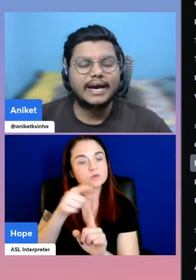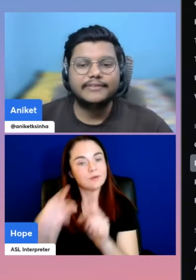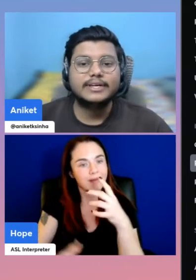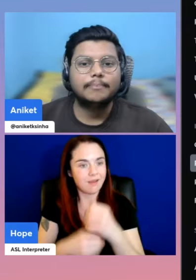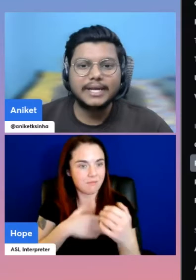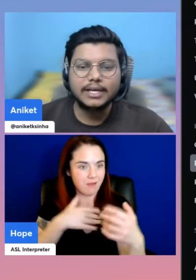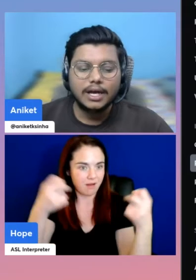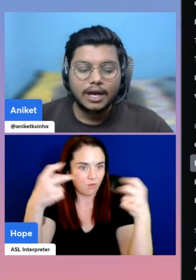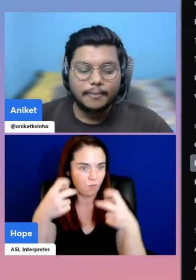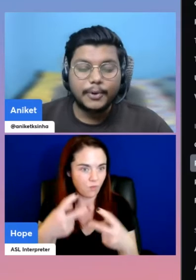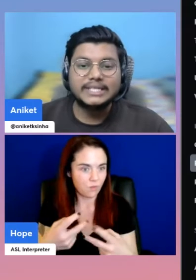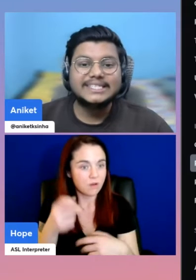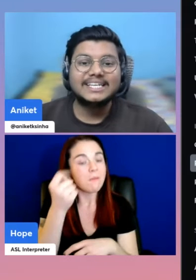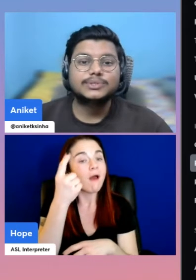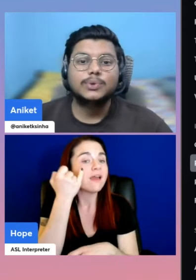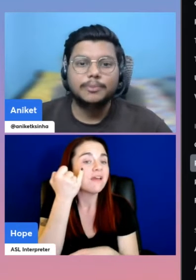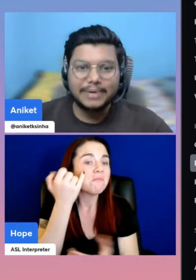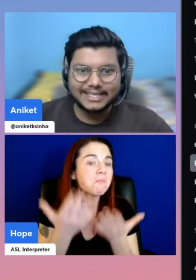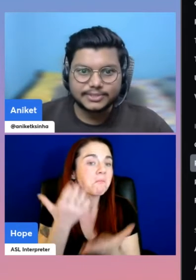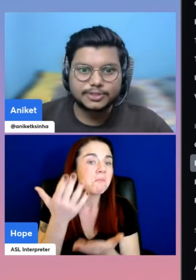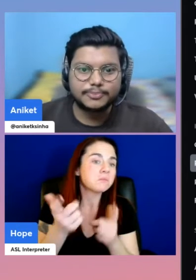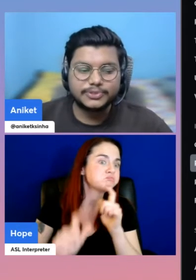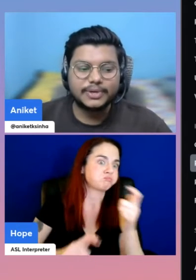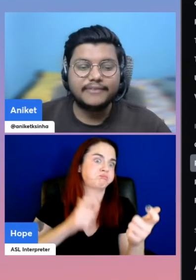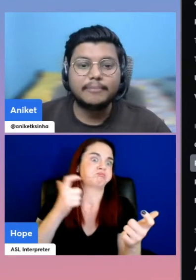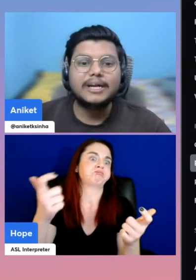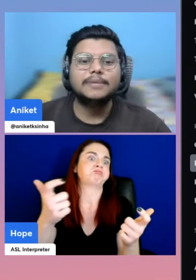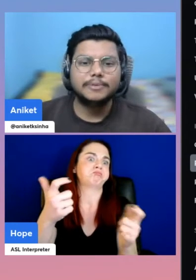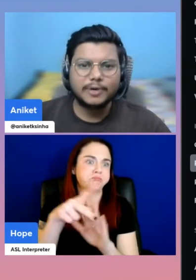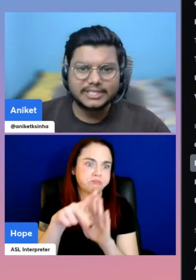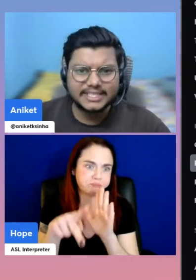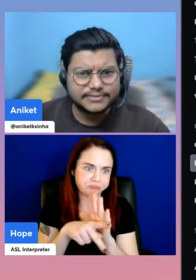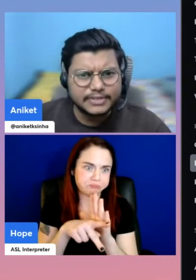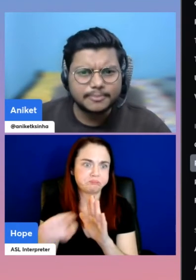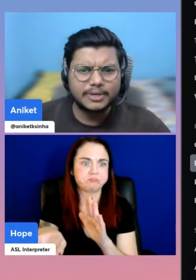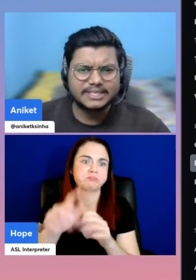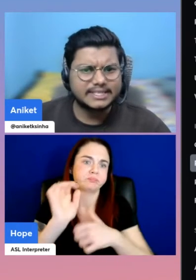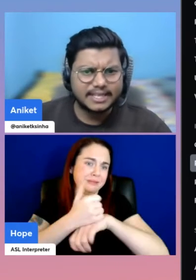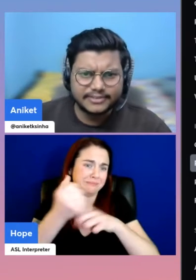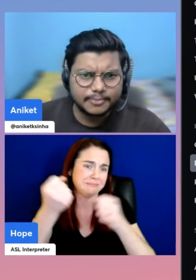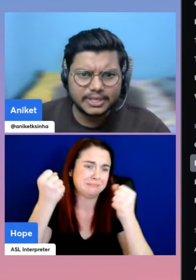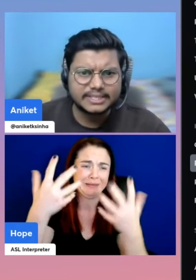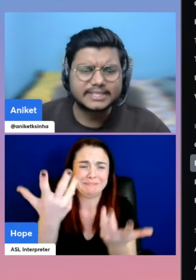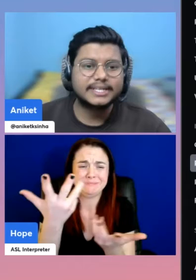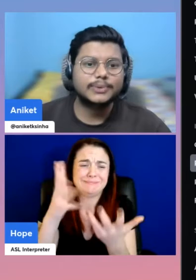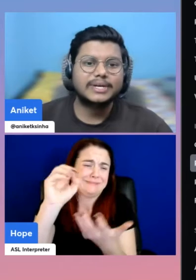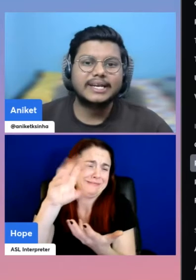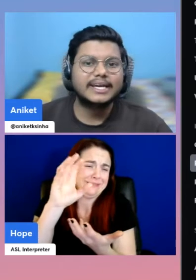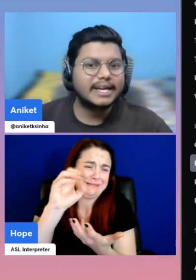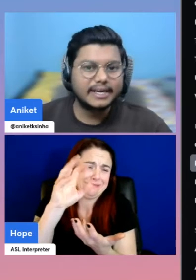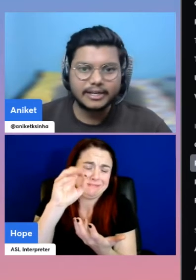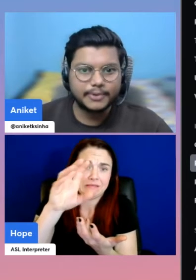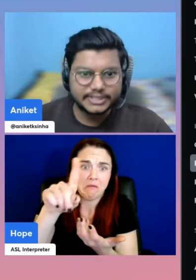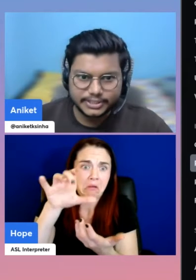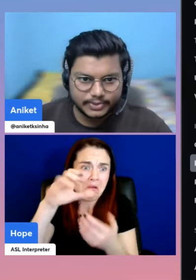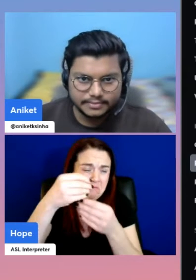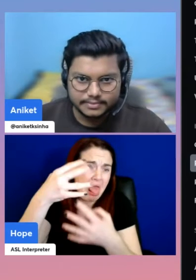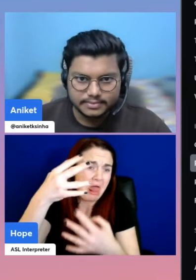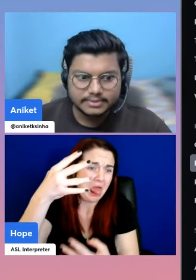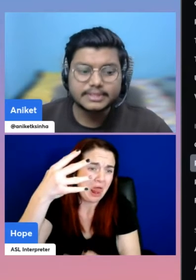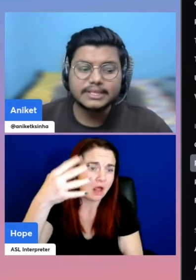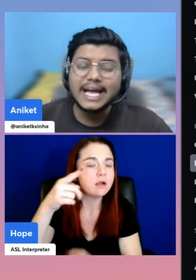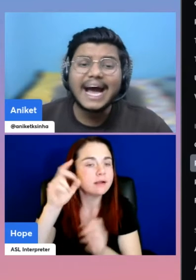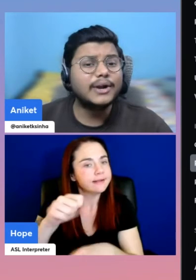you are having a big policy as code base. So suppose you are having multiple policies, 50 policies, 100 policies, then you can create a